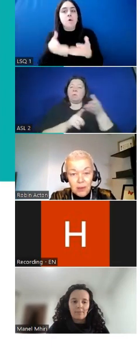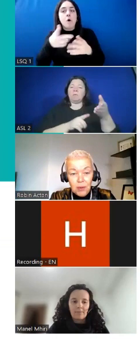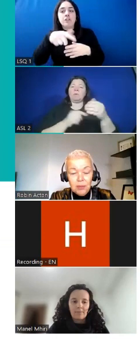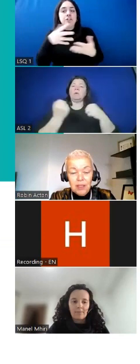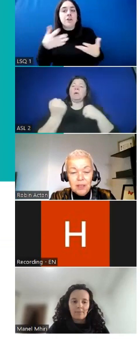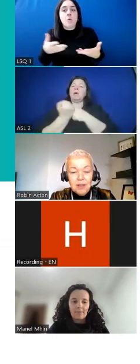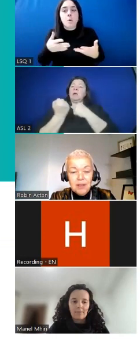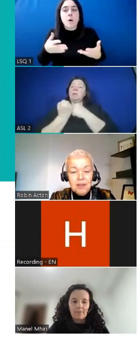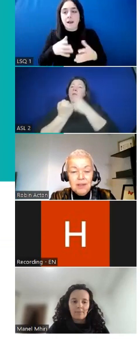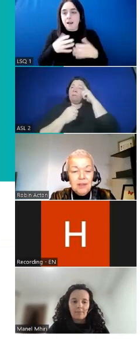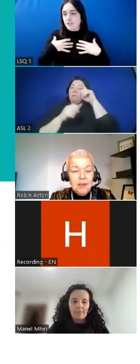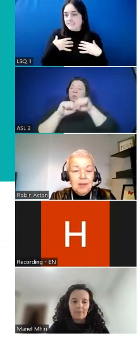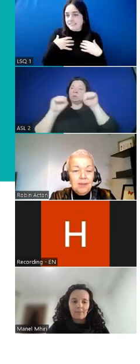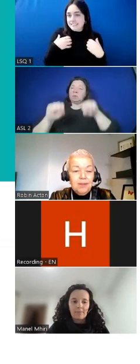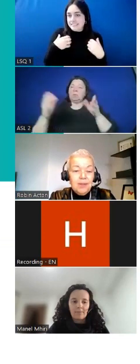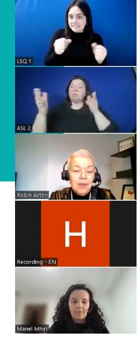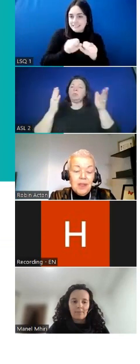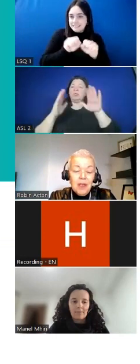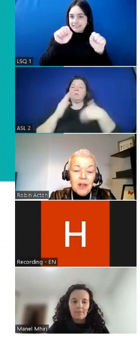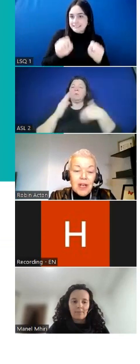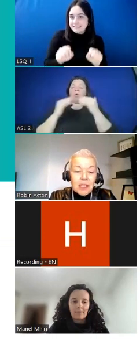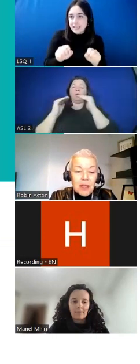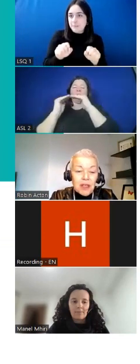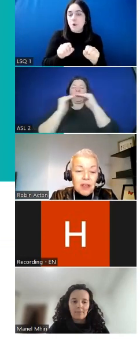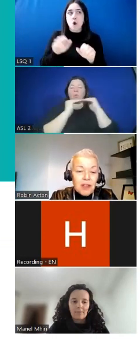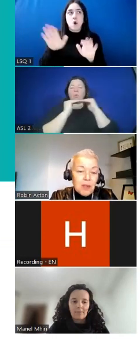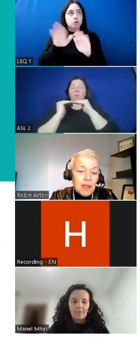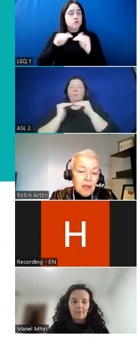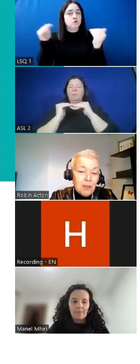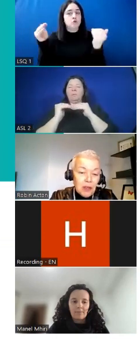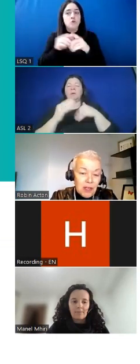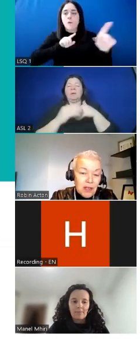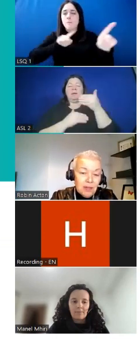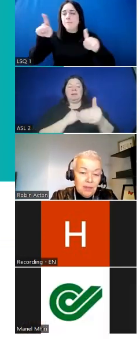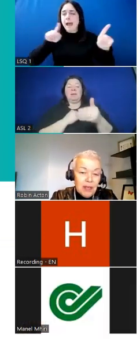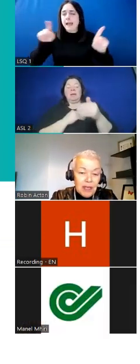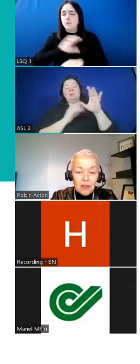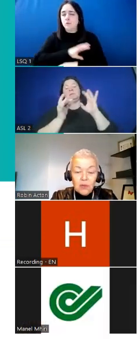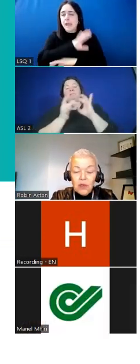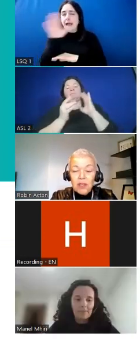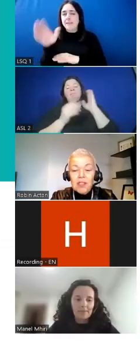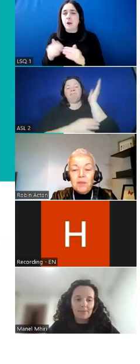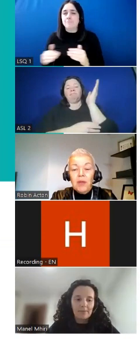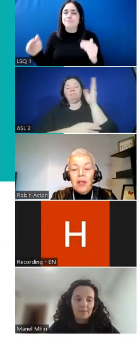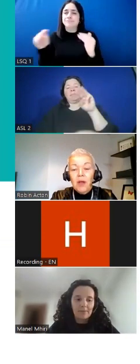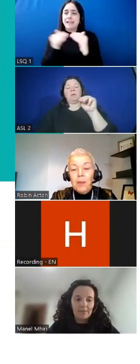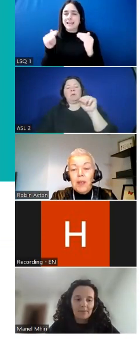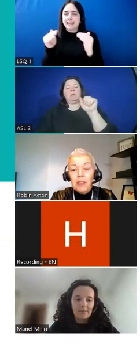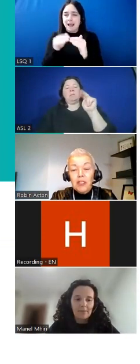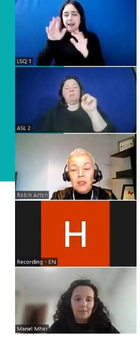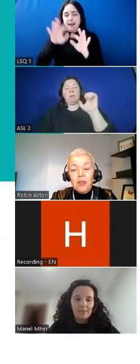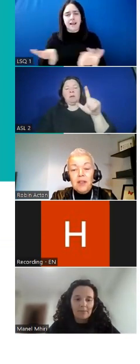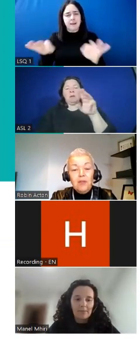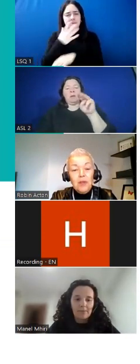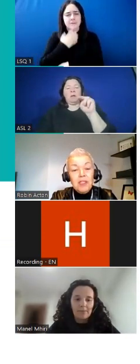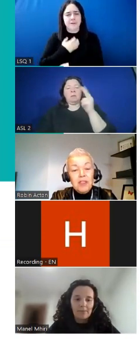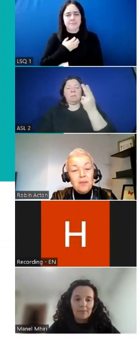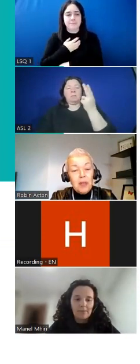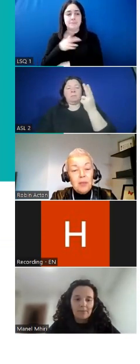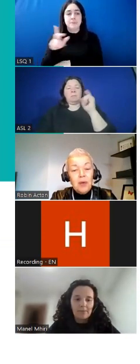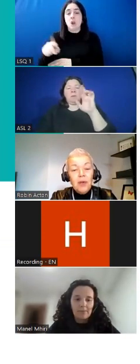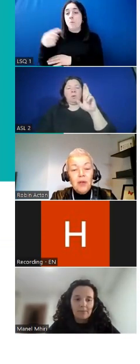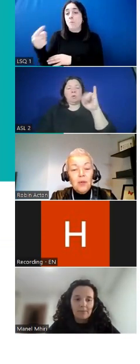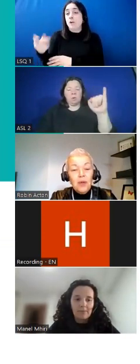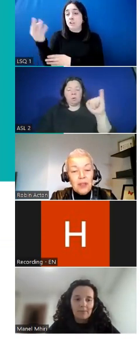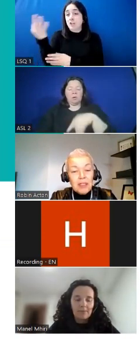all equitably. Our next speaker is Manal Miri. Manal's work is about helping ensure that voices